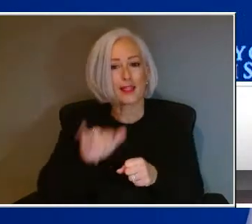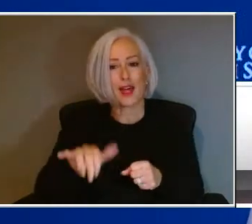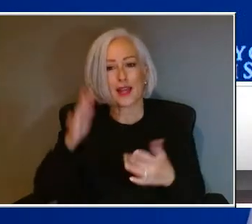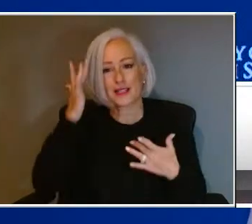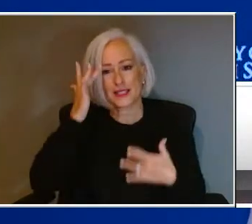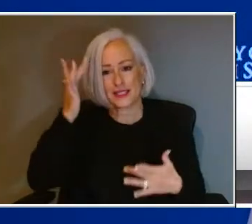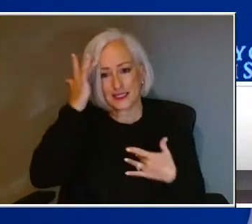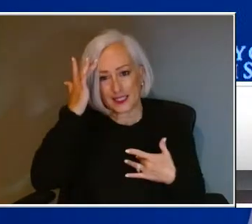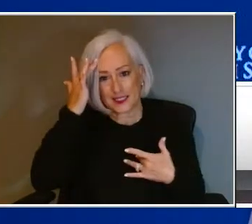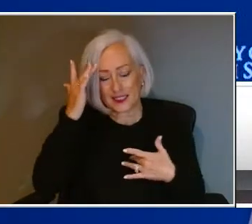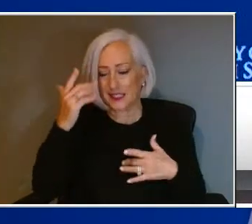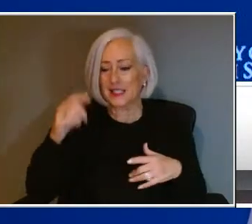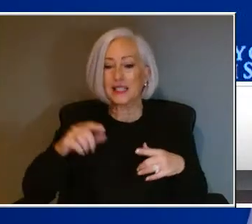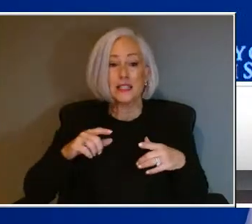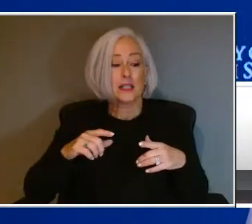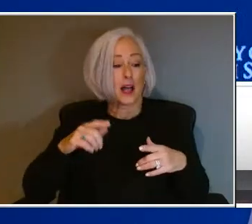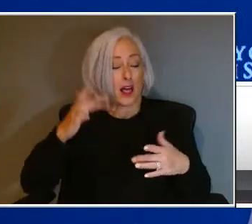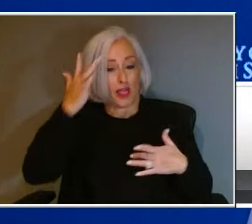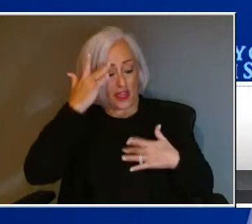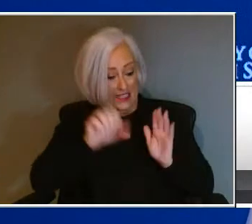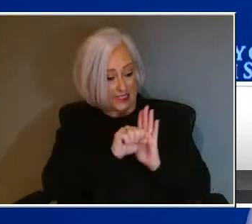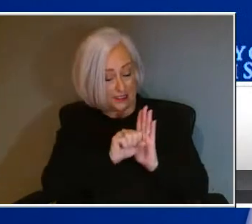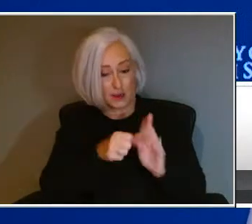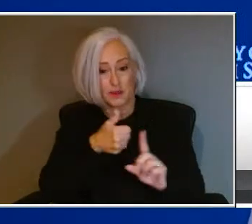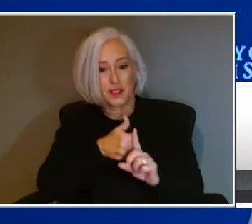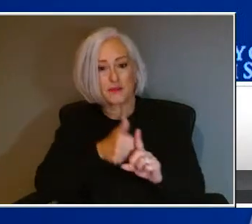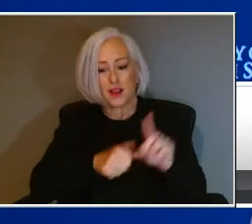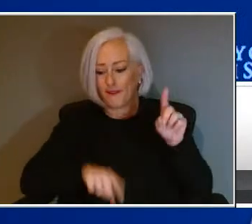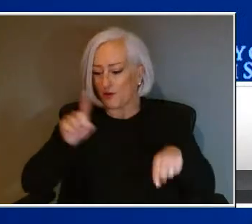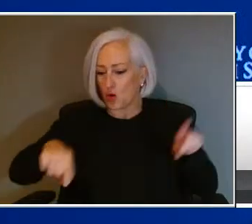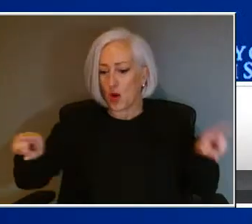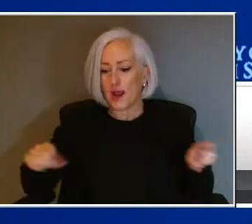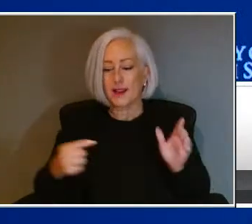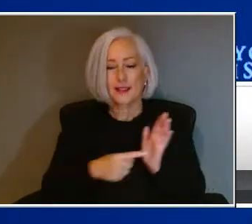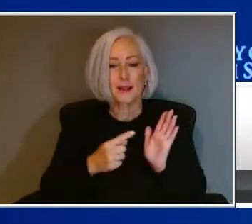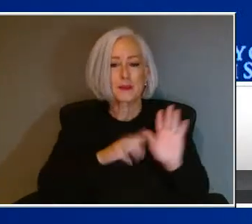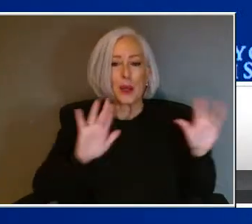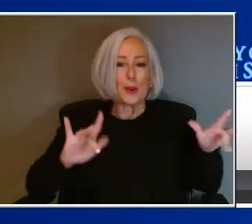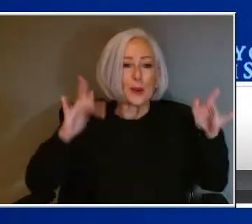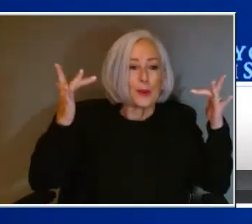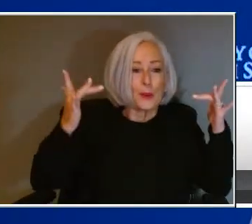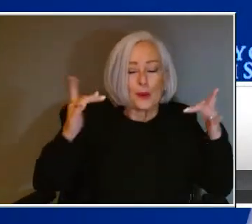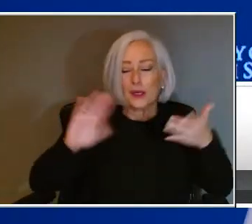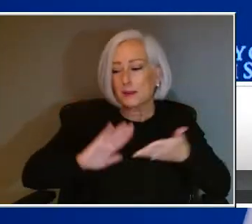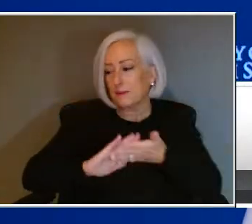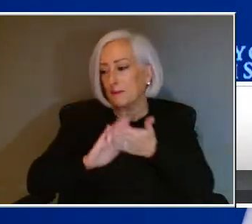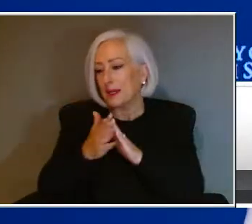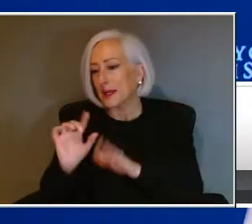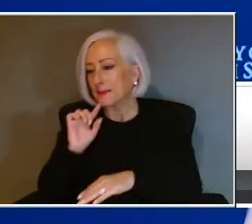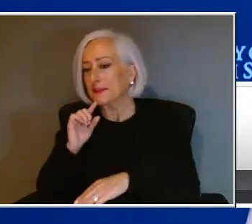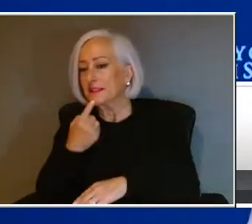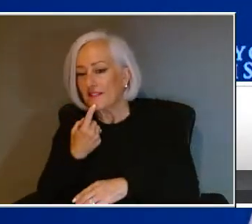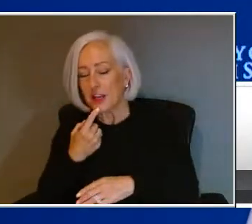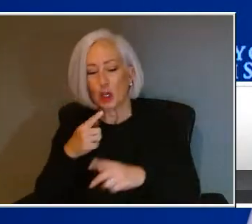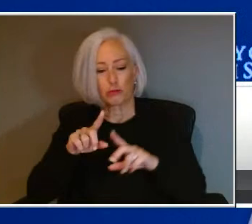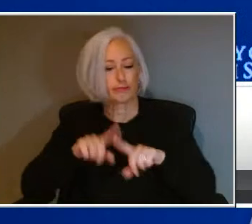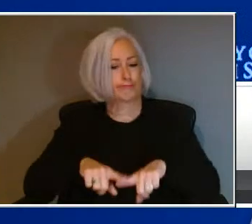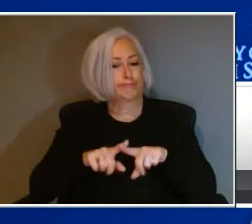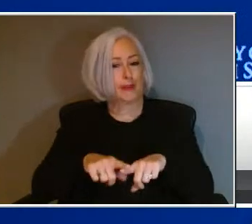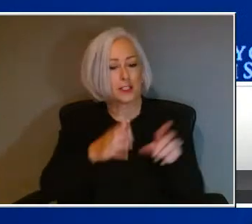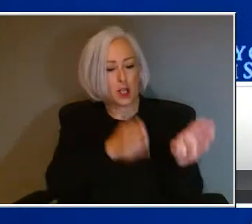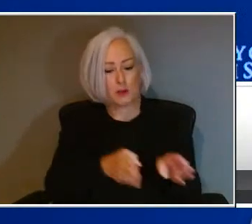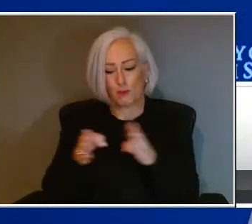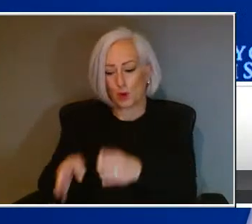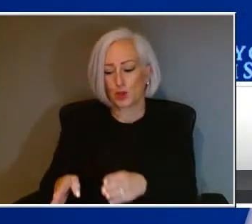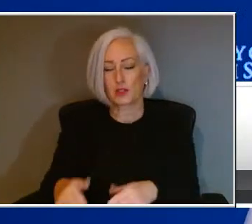highly variable. They can range from very mild in severity to severe, and they include pain with periods,